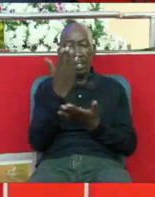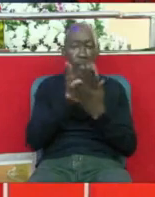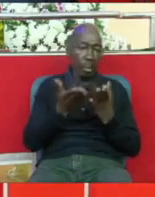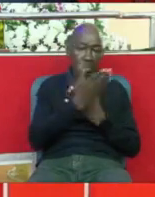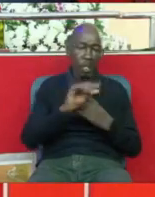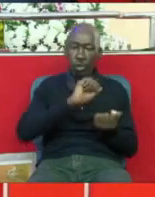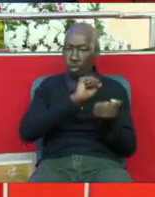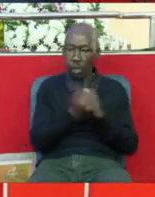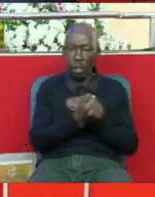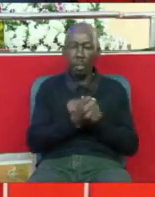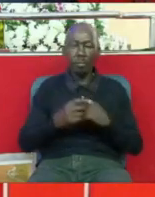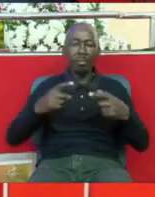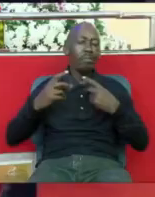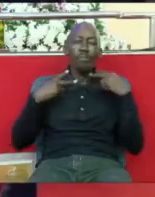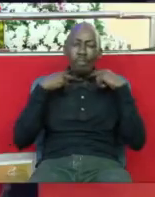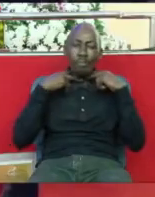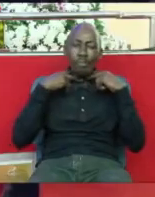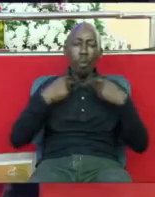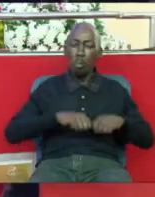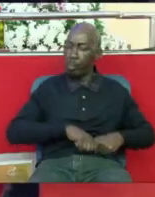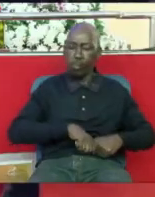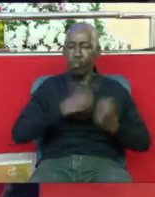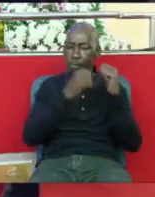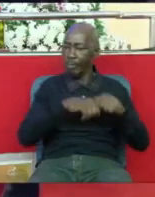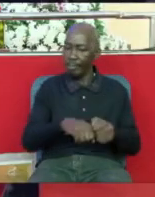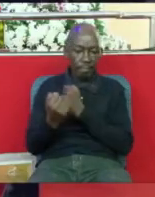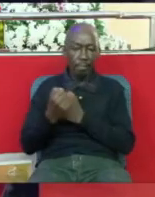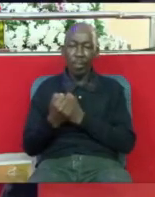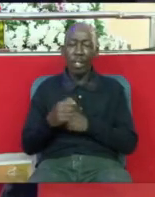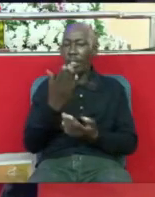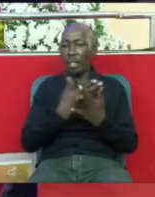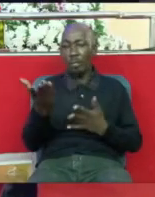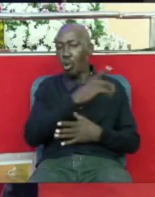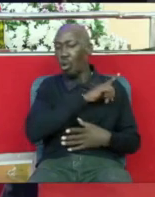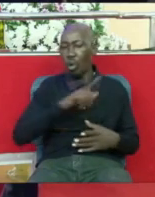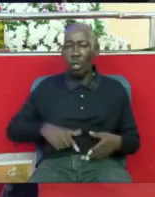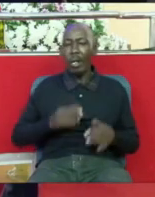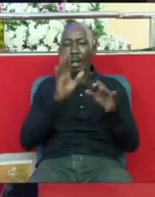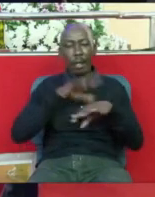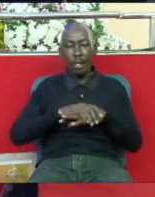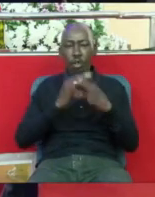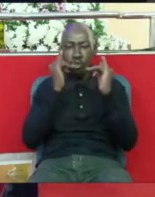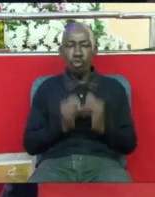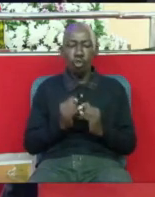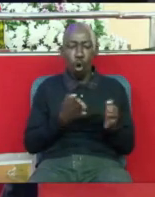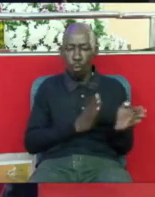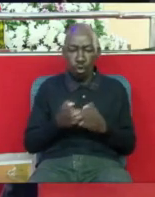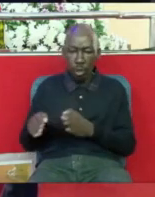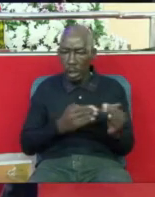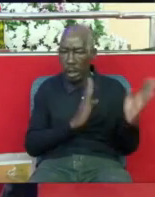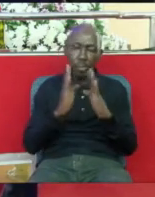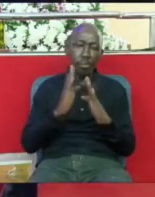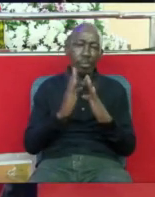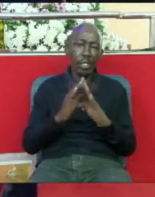are chains have been broken. Wengine minyororo imevunjika. Some of them, Lord, they are getting new opportunities. Wengine wanapata nafasi mpya. Some of